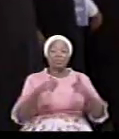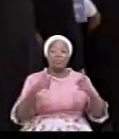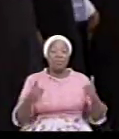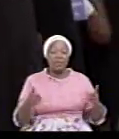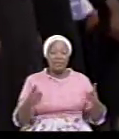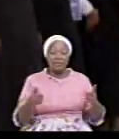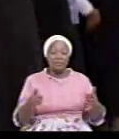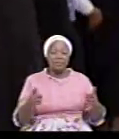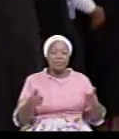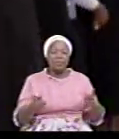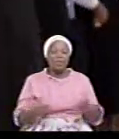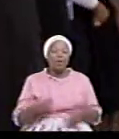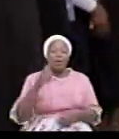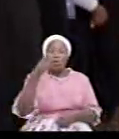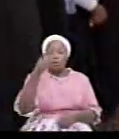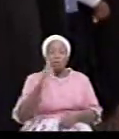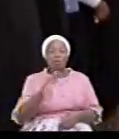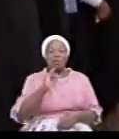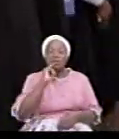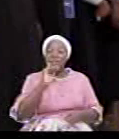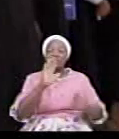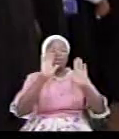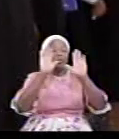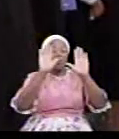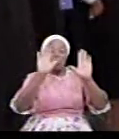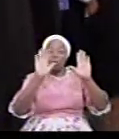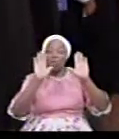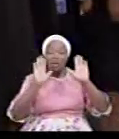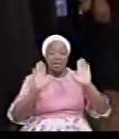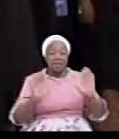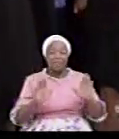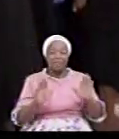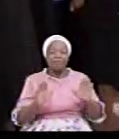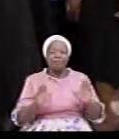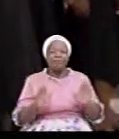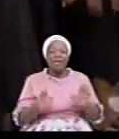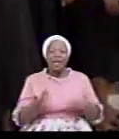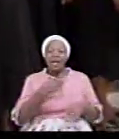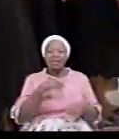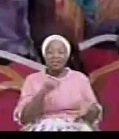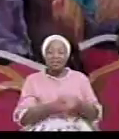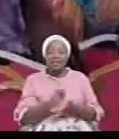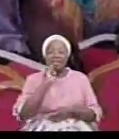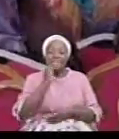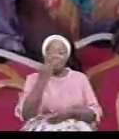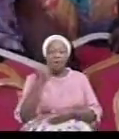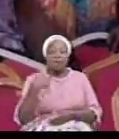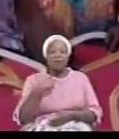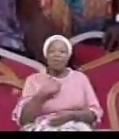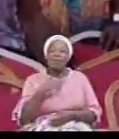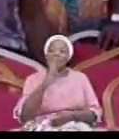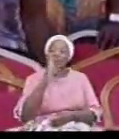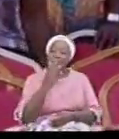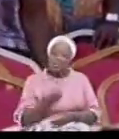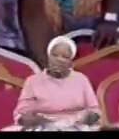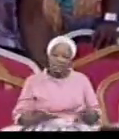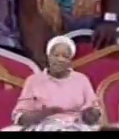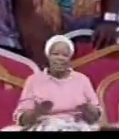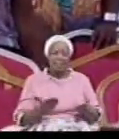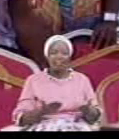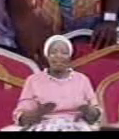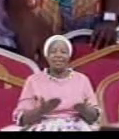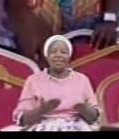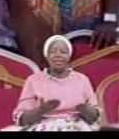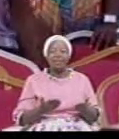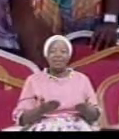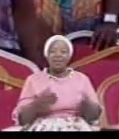And that is why we are here. And that is why we are here. And all this days we're going to spend here, the